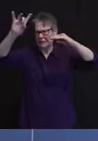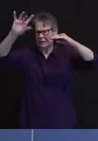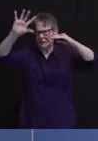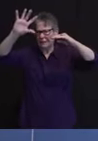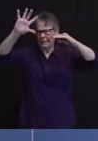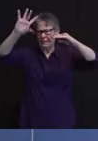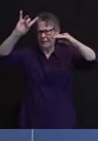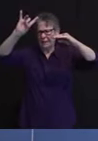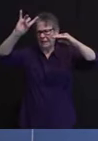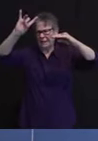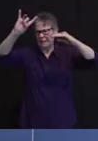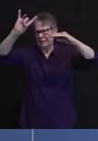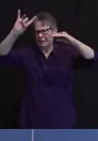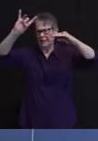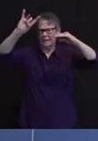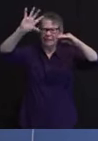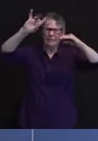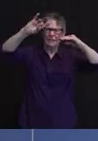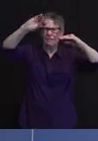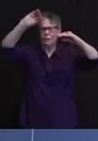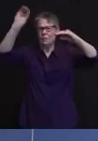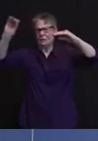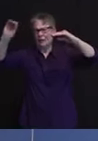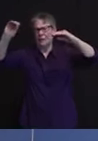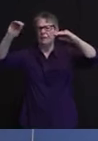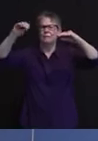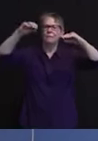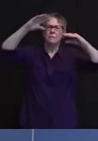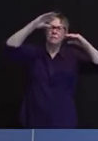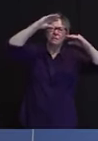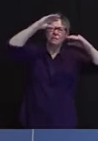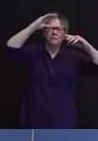51.2% are white, non-Hispanic.